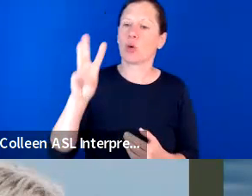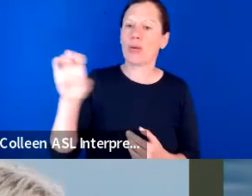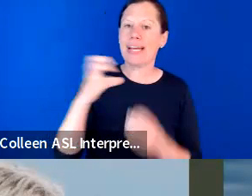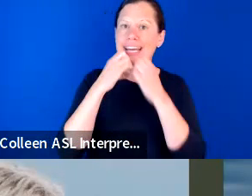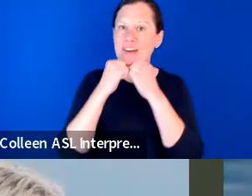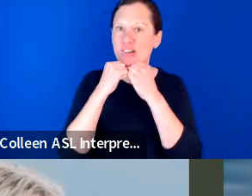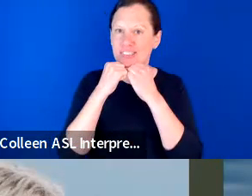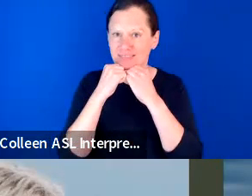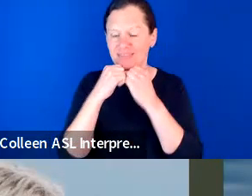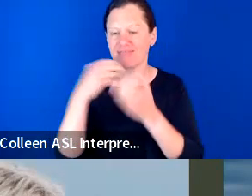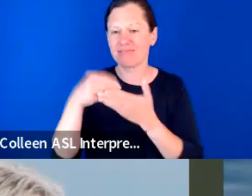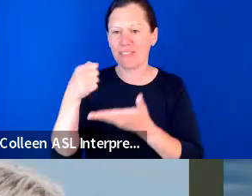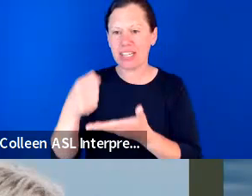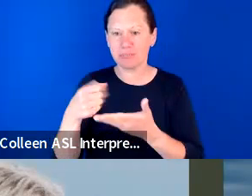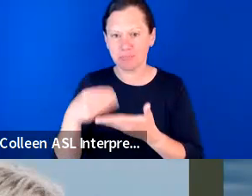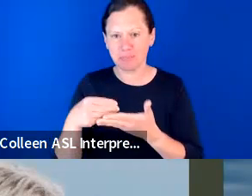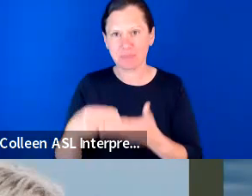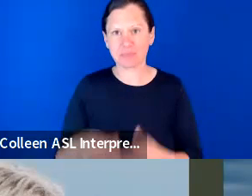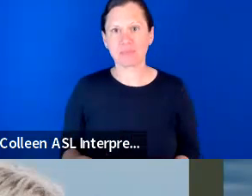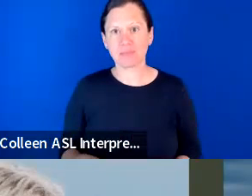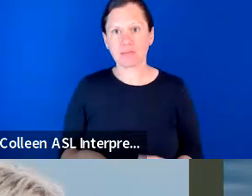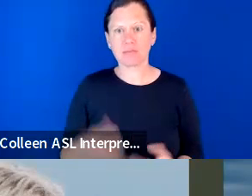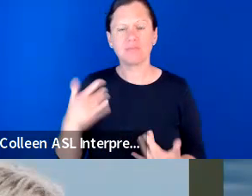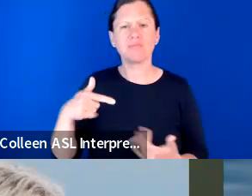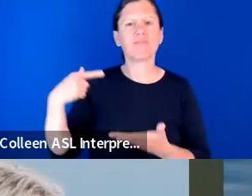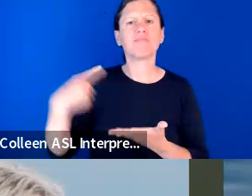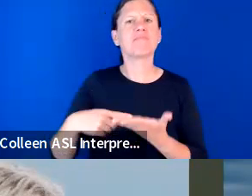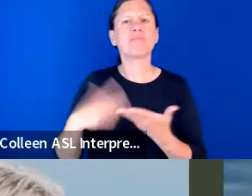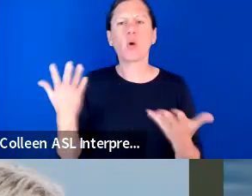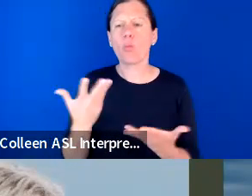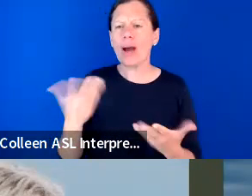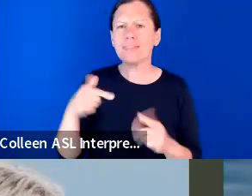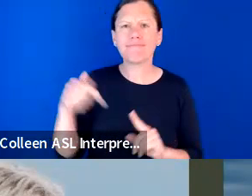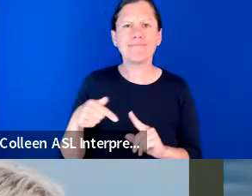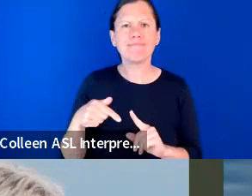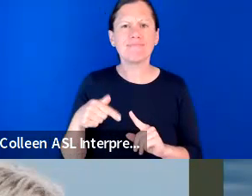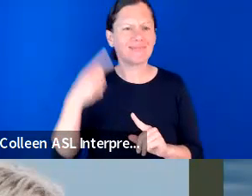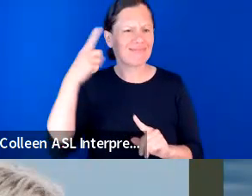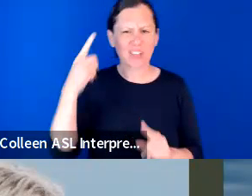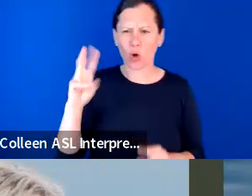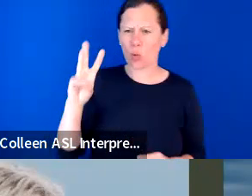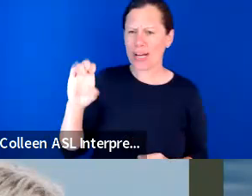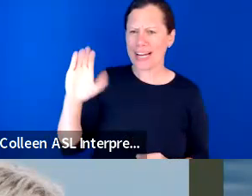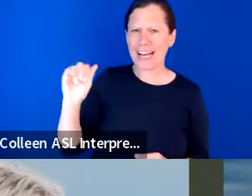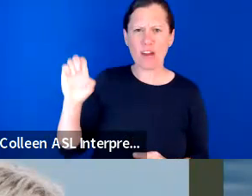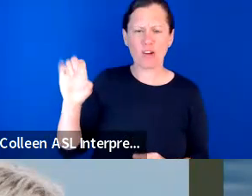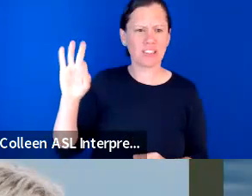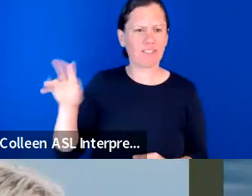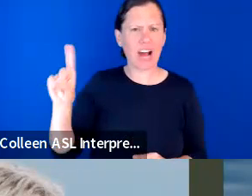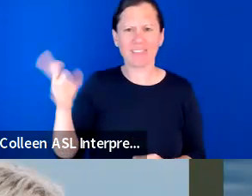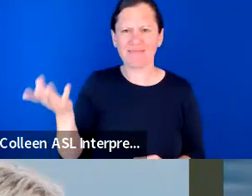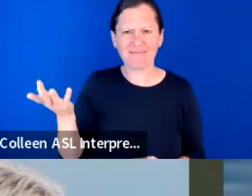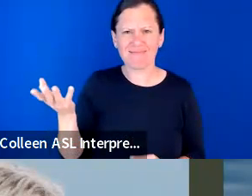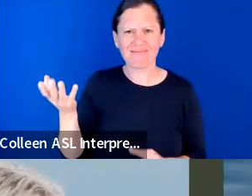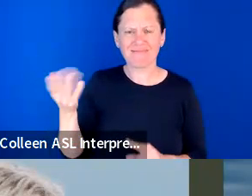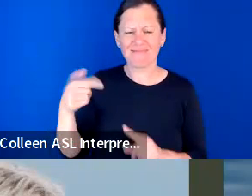Today we'll be covering Walk Cares basics, what workers need to know. My name is Andrea Miva Sanchez, and I'm the Walk